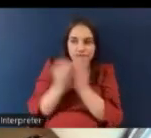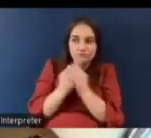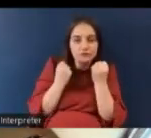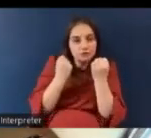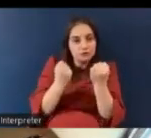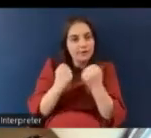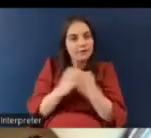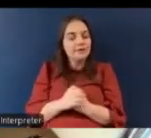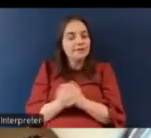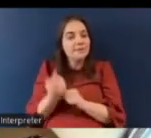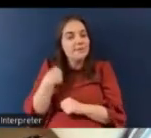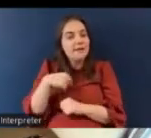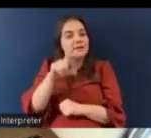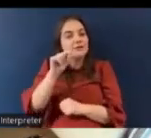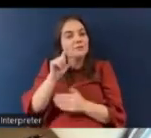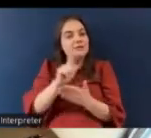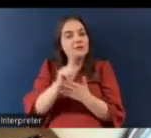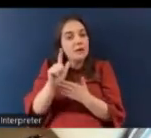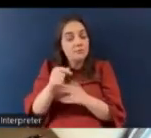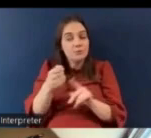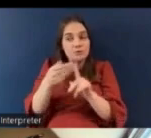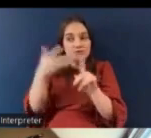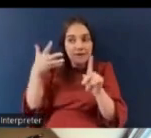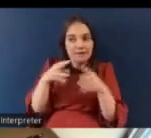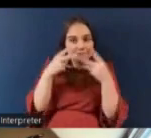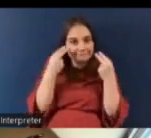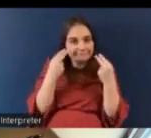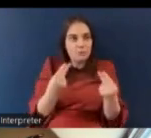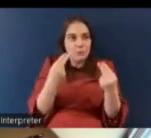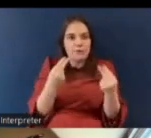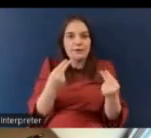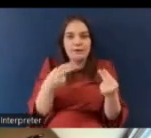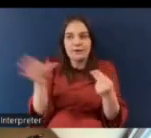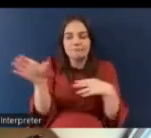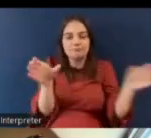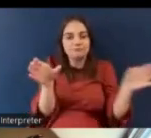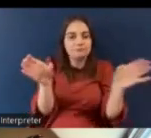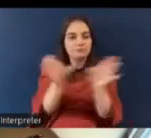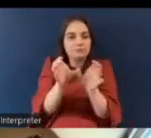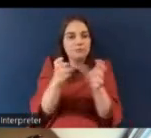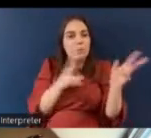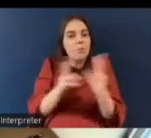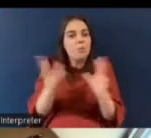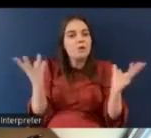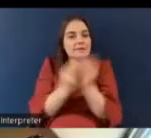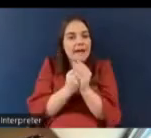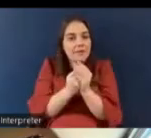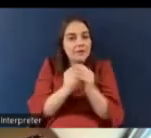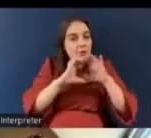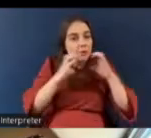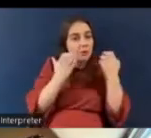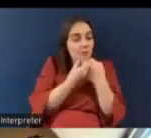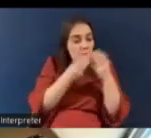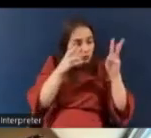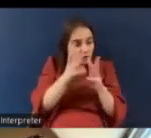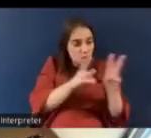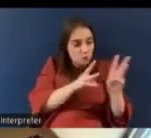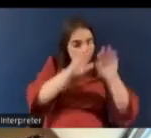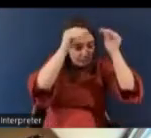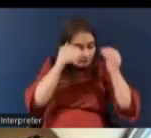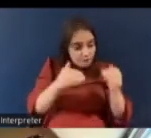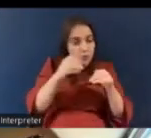then in 2012, there was this recognition of the need to bring those two sectors together. Community work with its focus